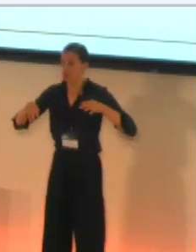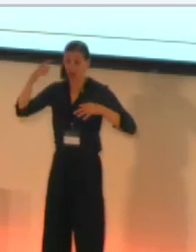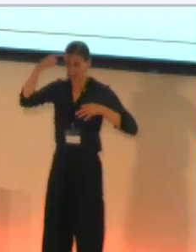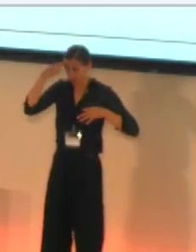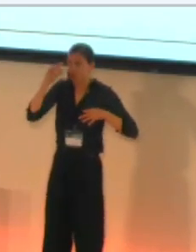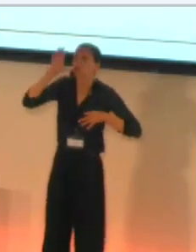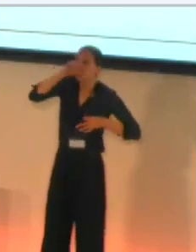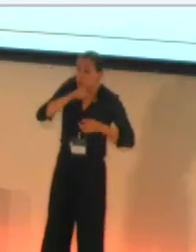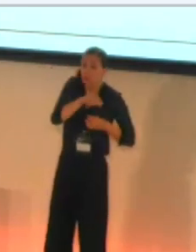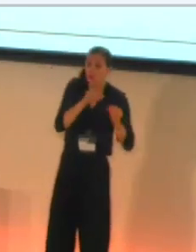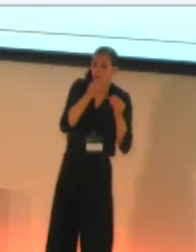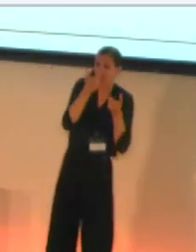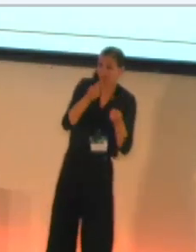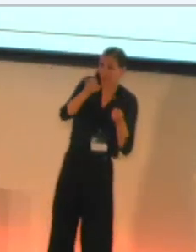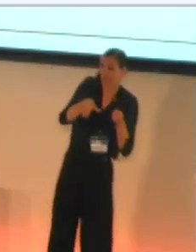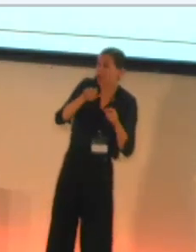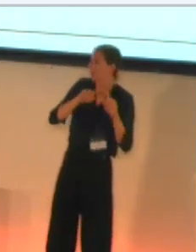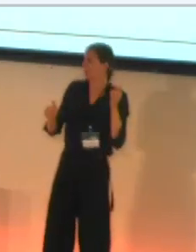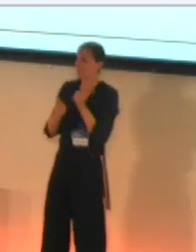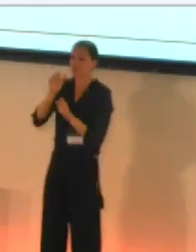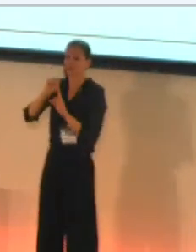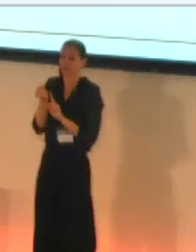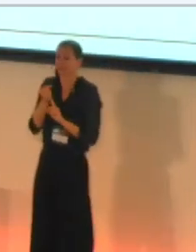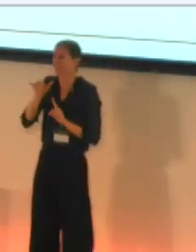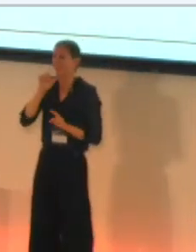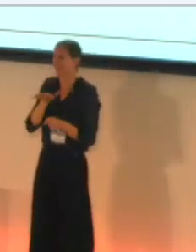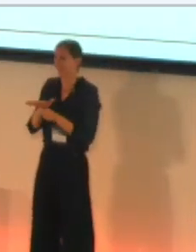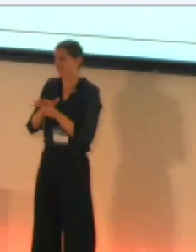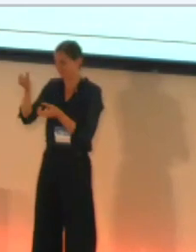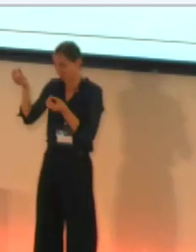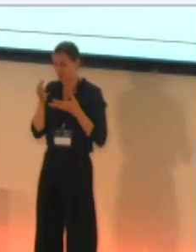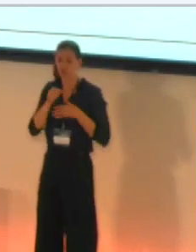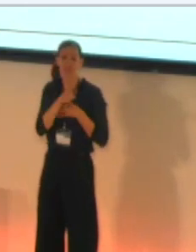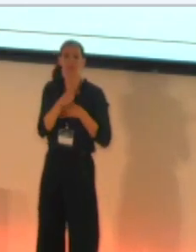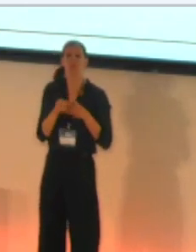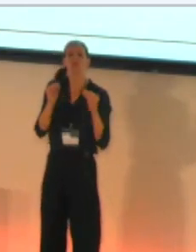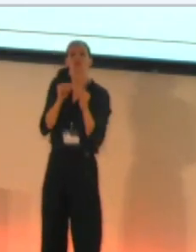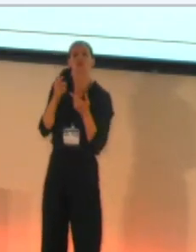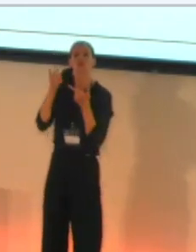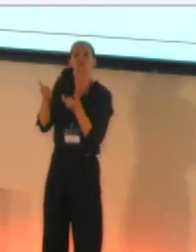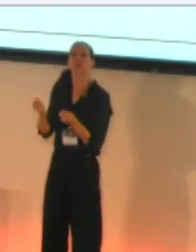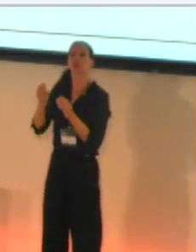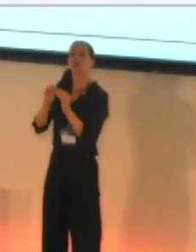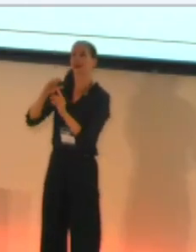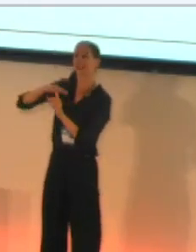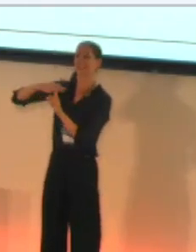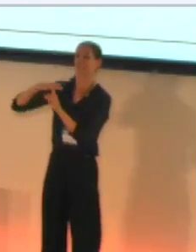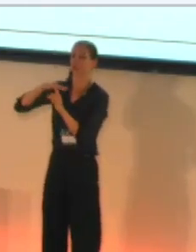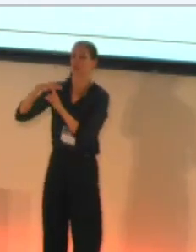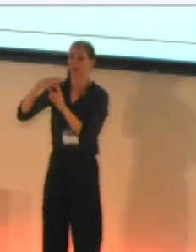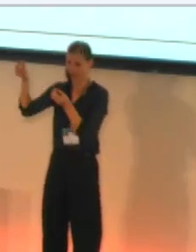that, in most cases, wasn't enough. A lot of our participants were additionally interested in more contextual information about the